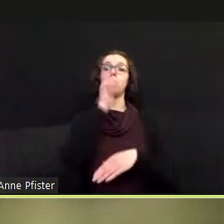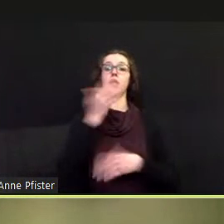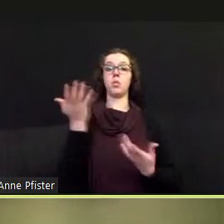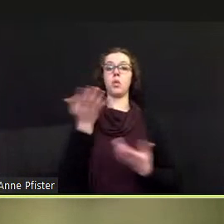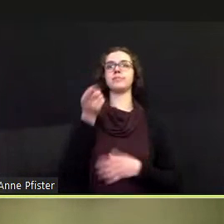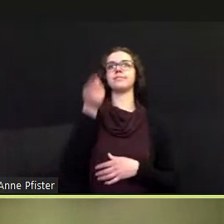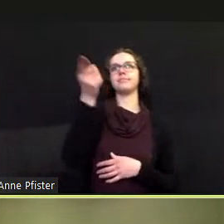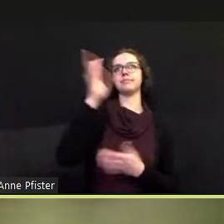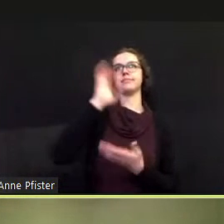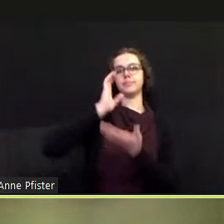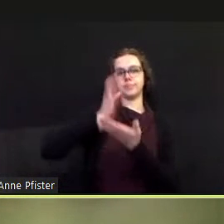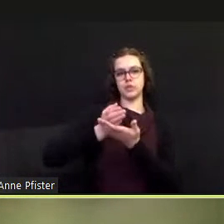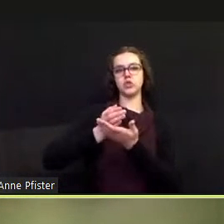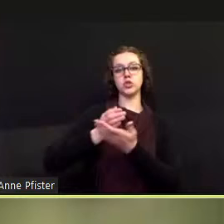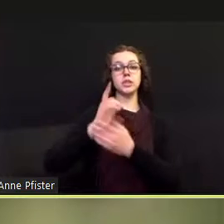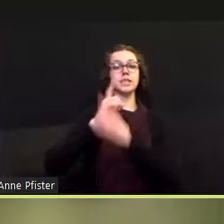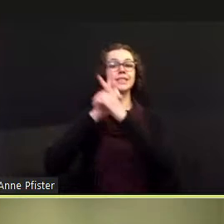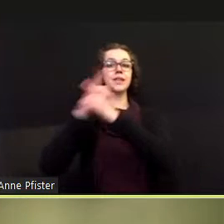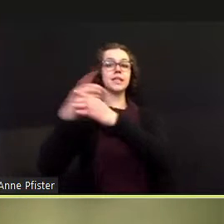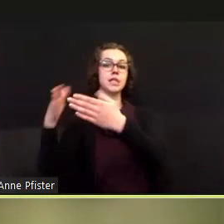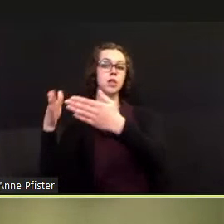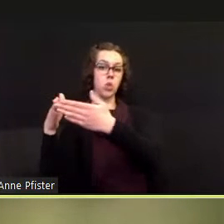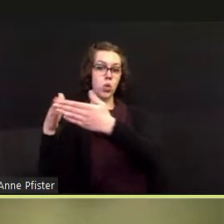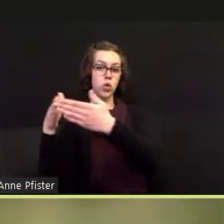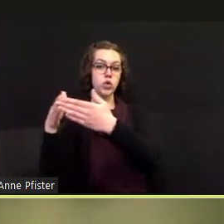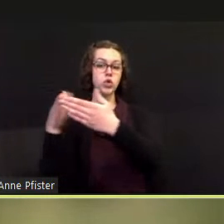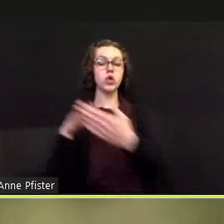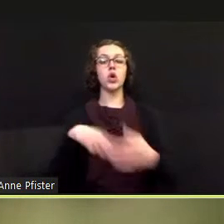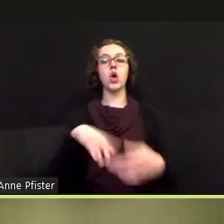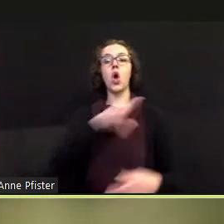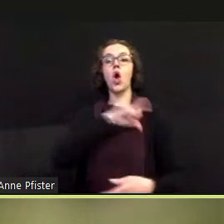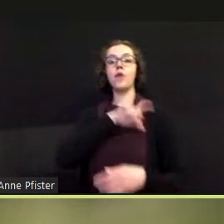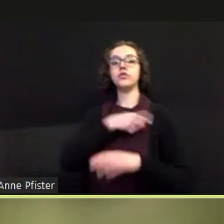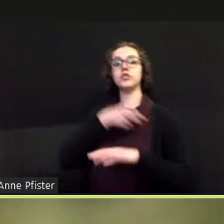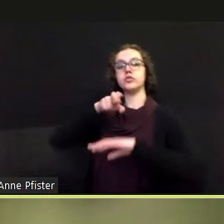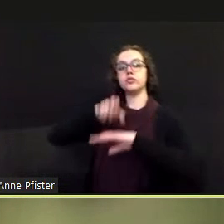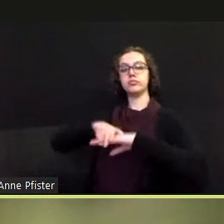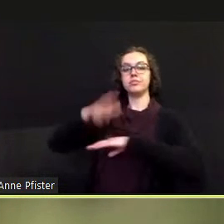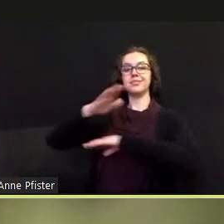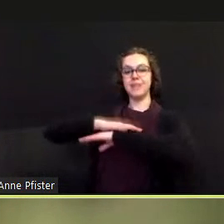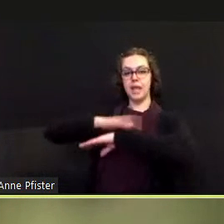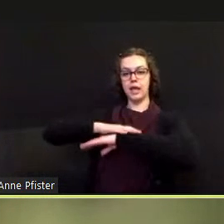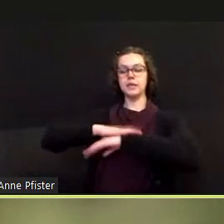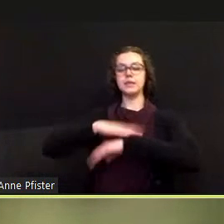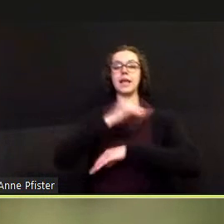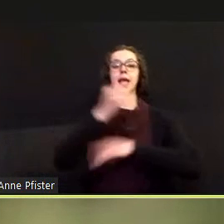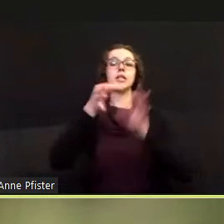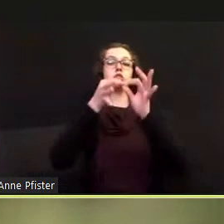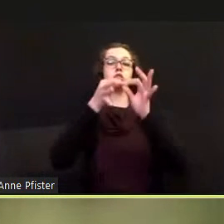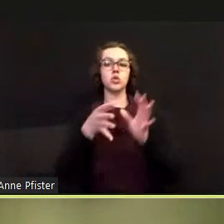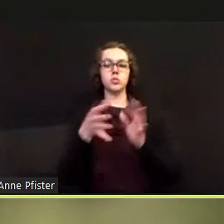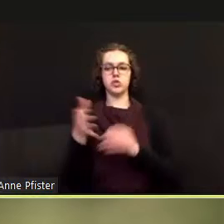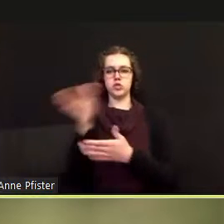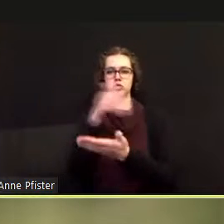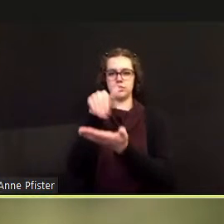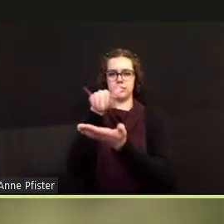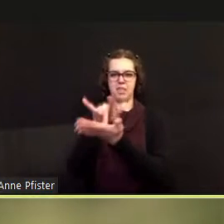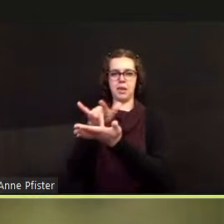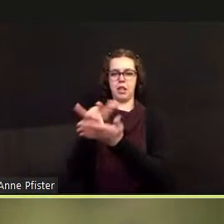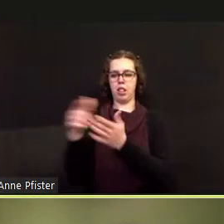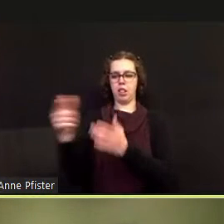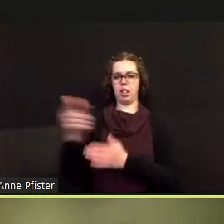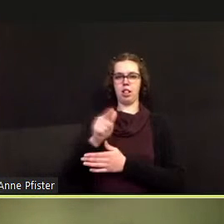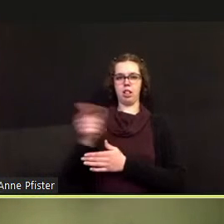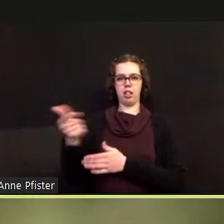defendant, Hensley, was in the corner, the officer was at the desk, and the interpreter was between them. So